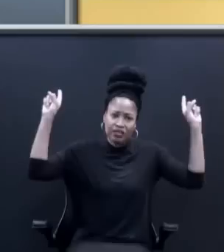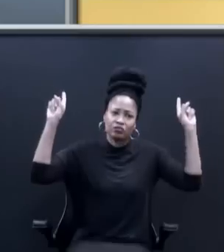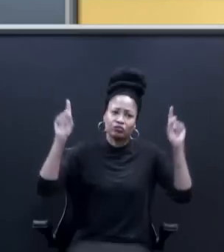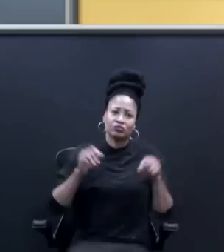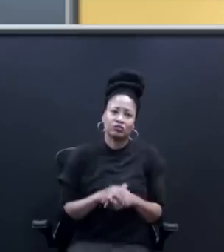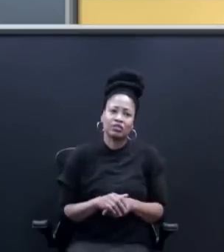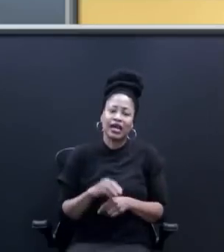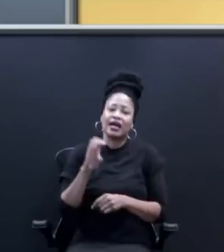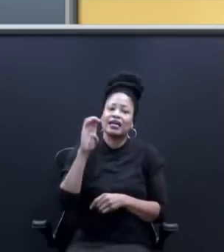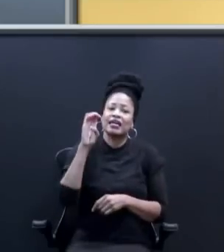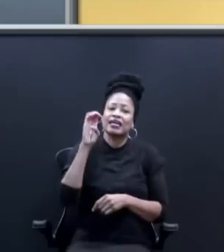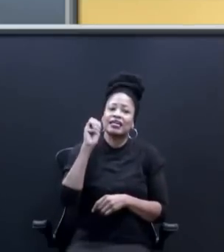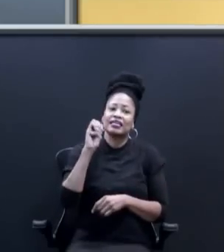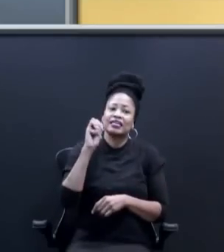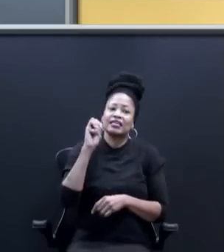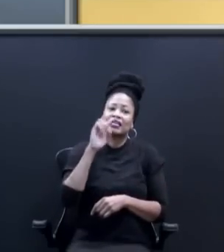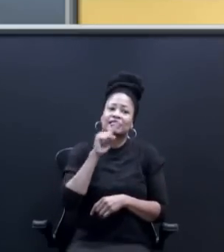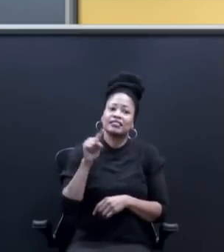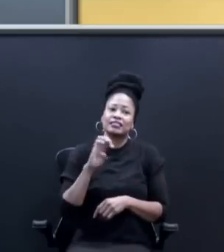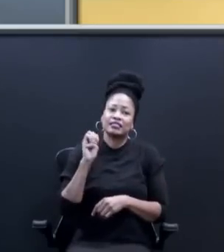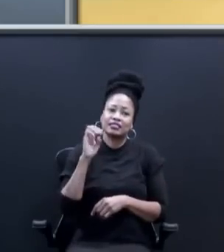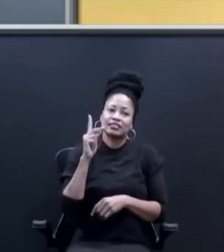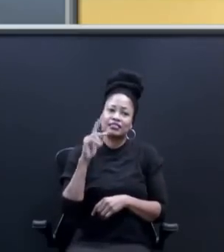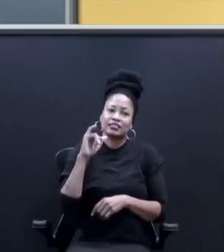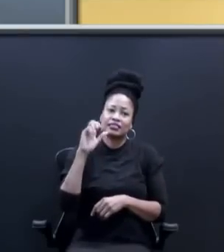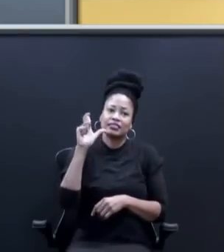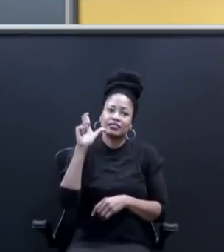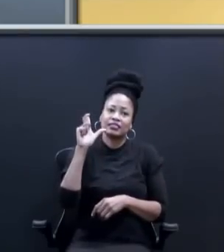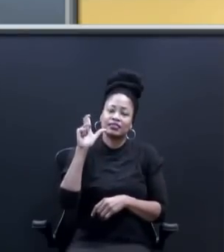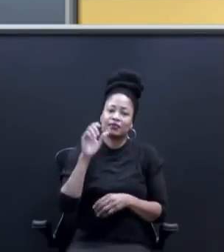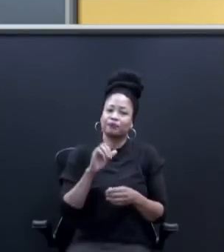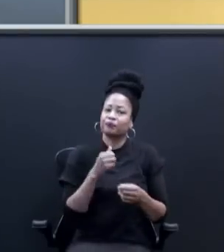Ezekiel chapter 43. Ezekiel chapter